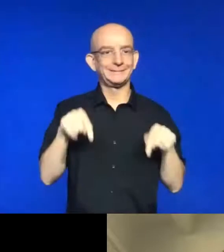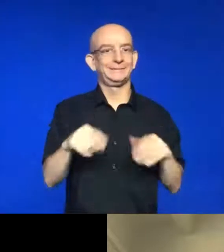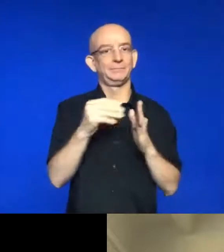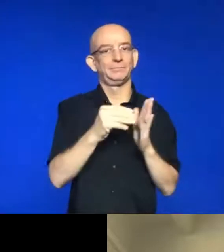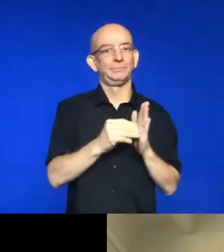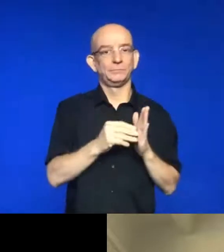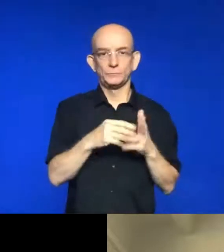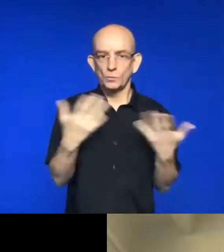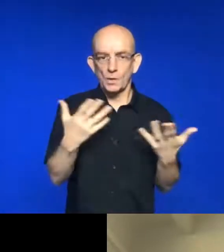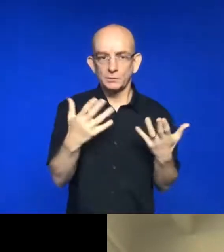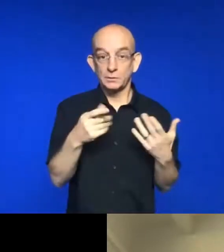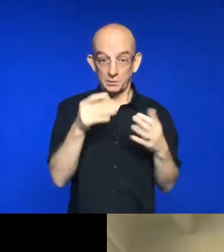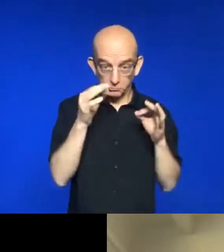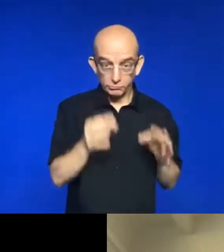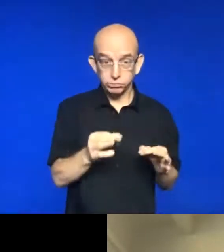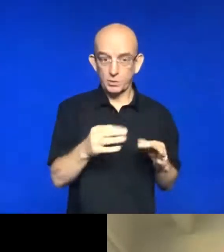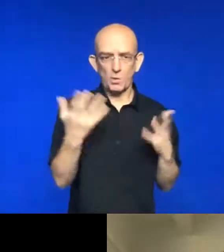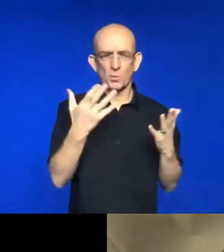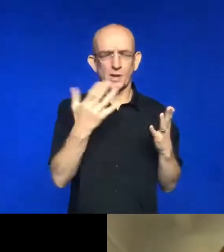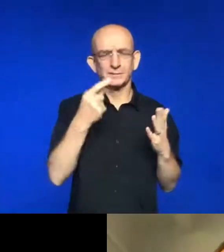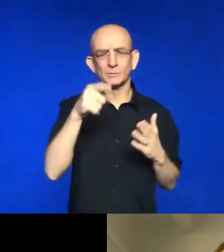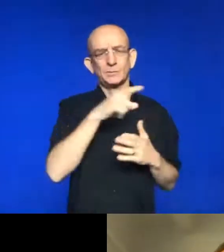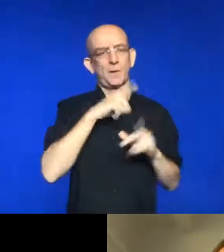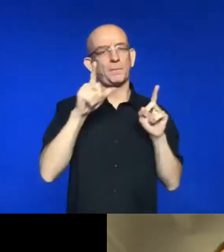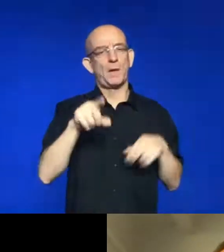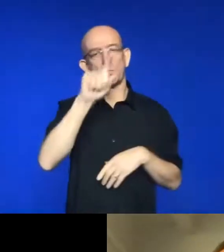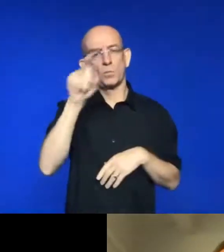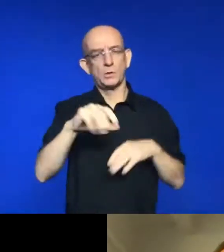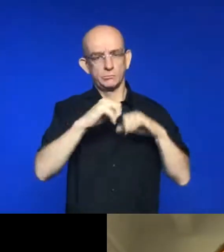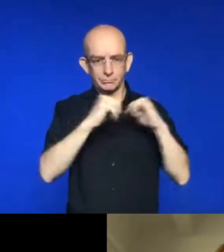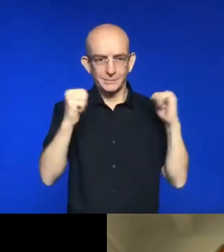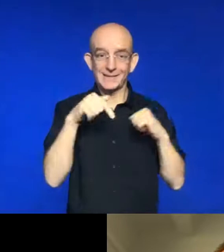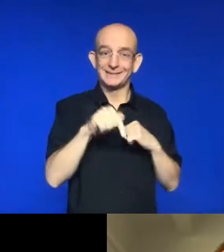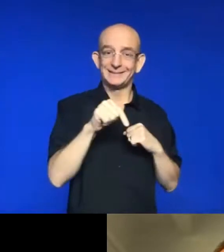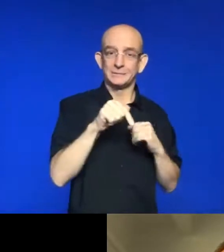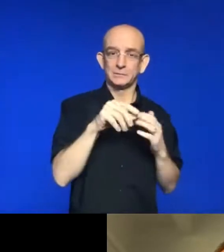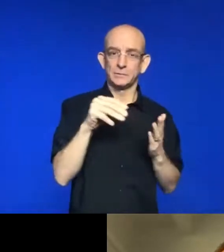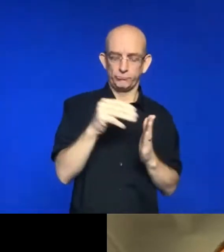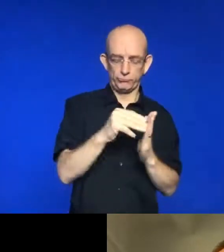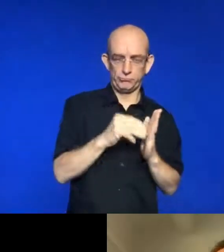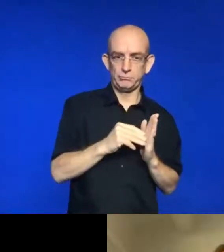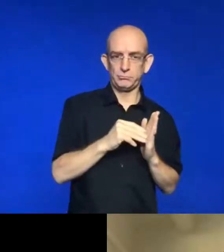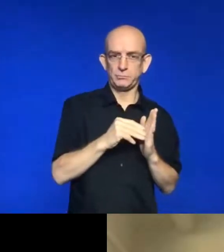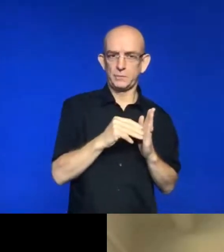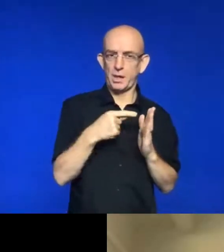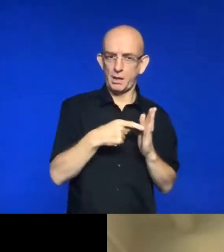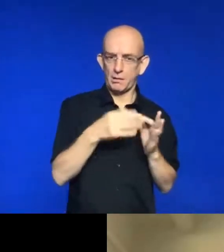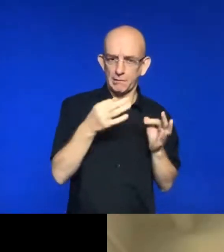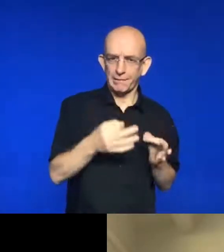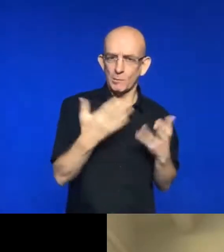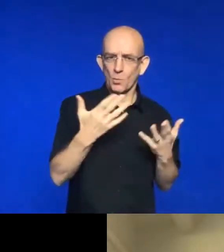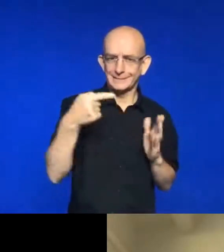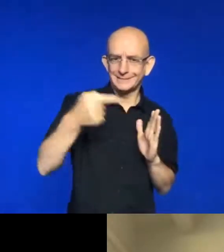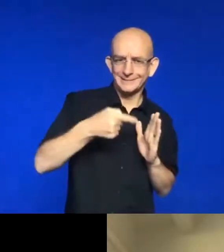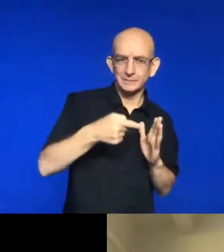for instance, on the type of disability, are you a blind person, are you a deaf person? And if you don't have any